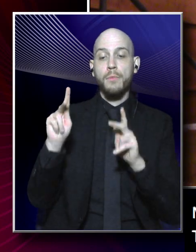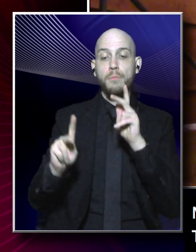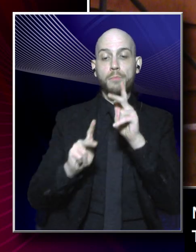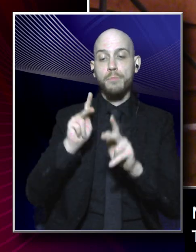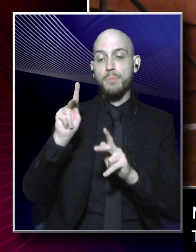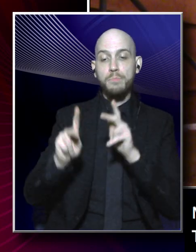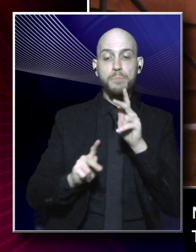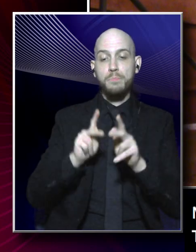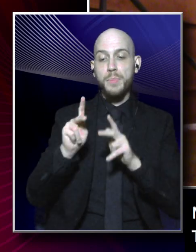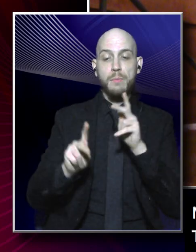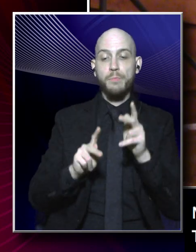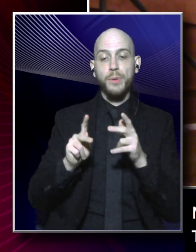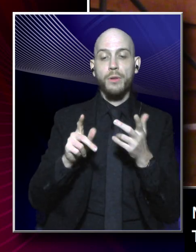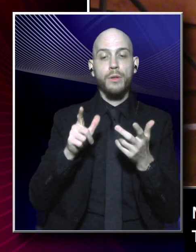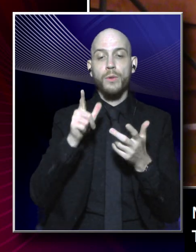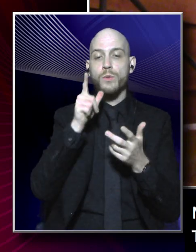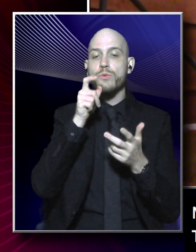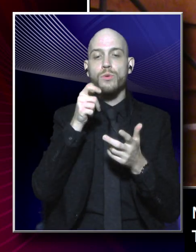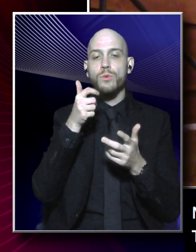to announce me,